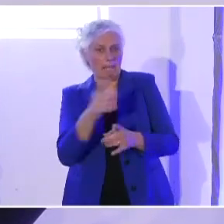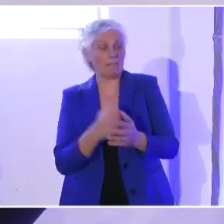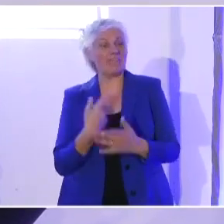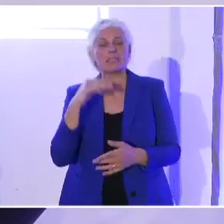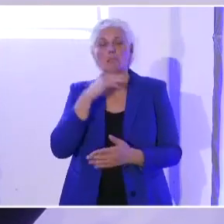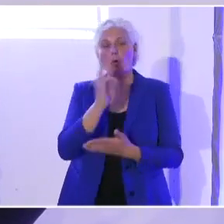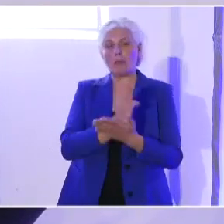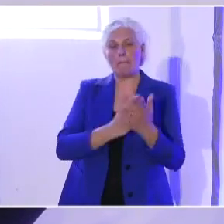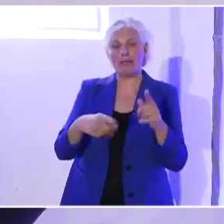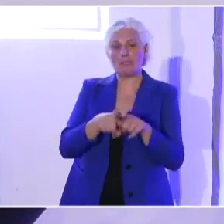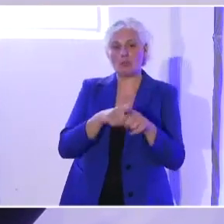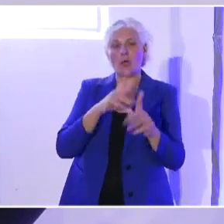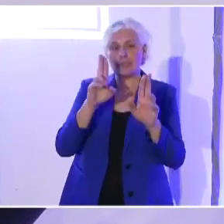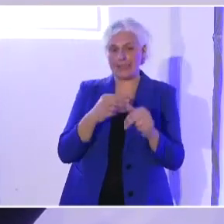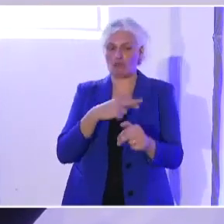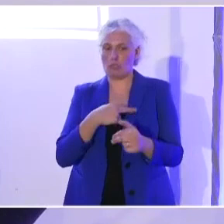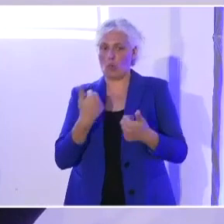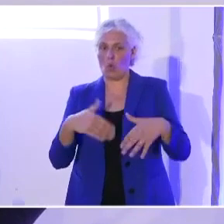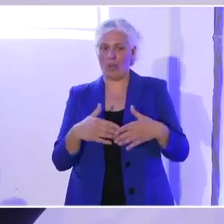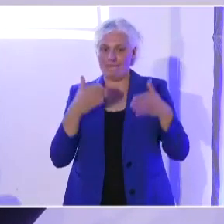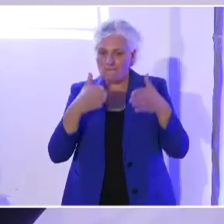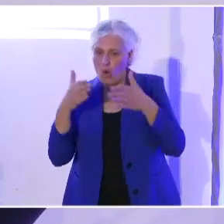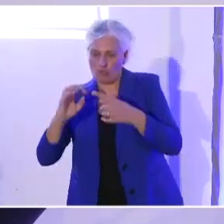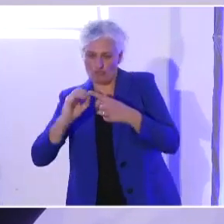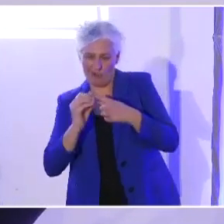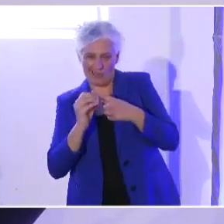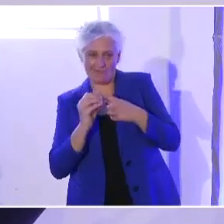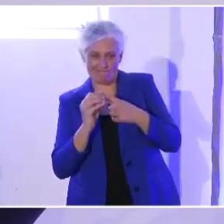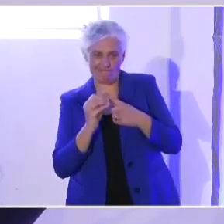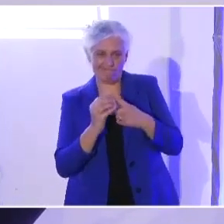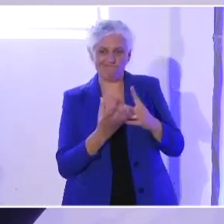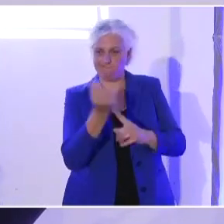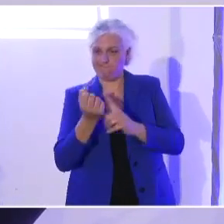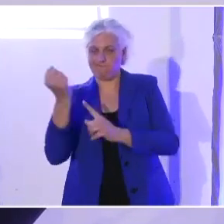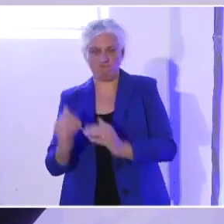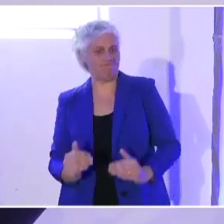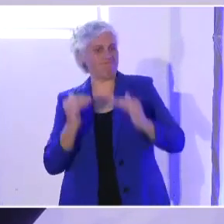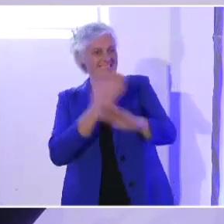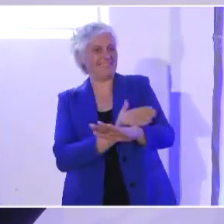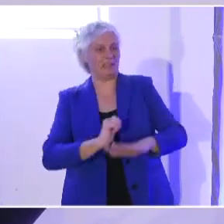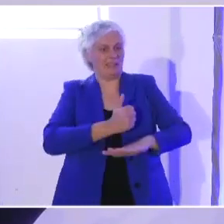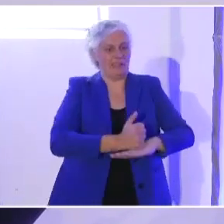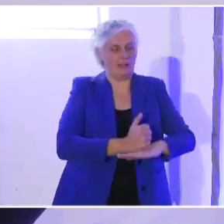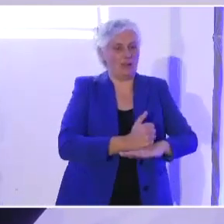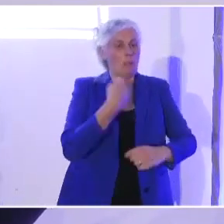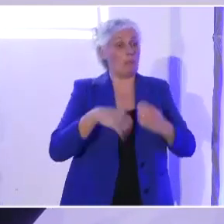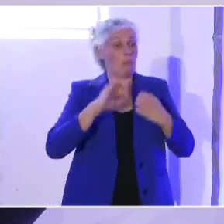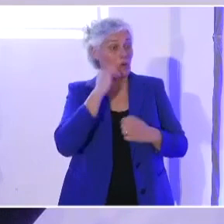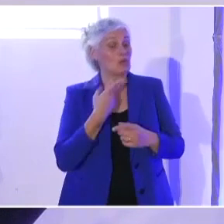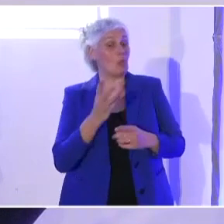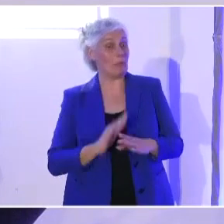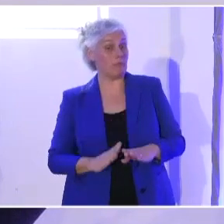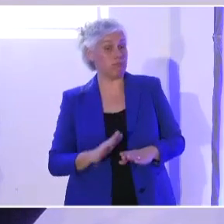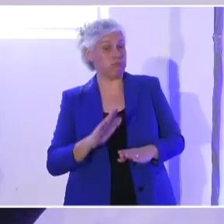factors that you'll really be relying on to try and tackle that really high starting point, because it's going to be a really uphill